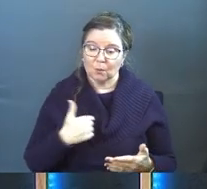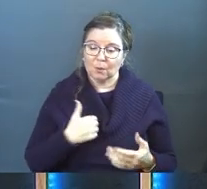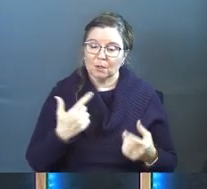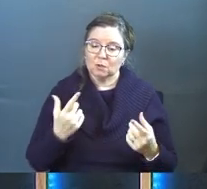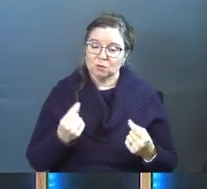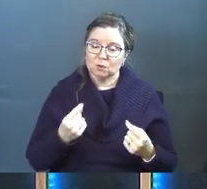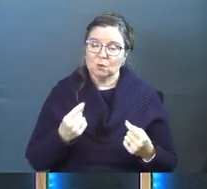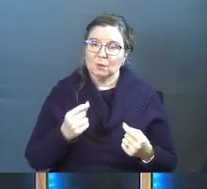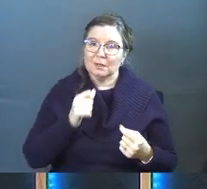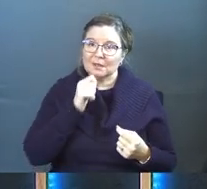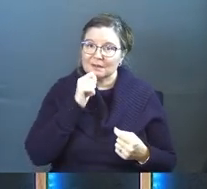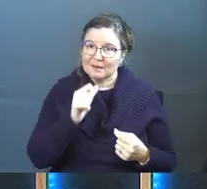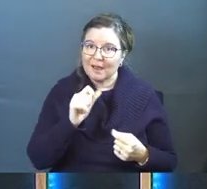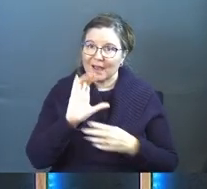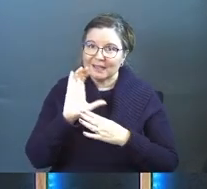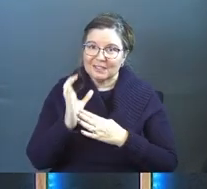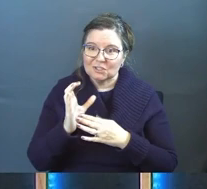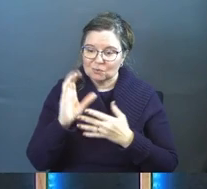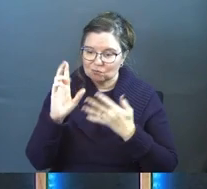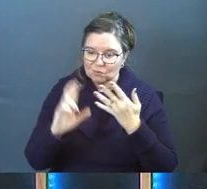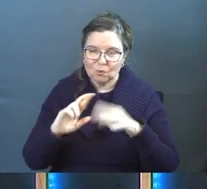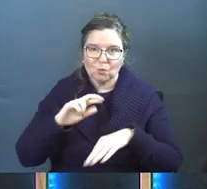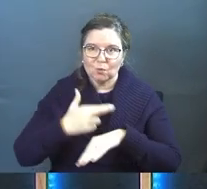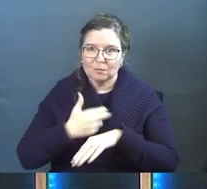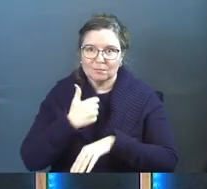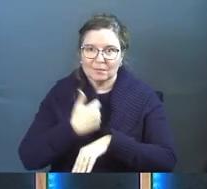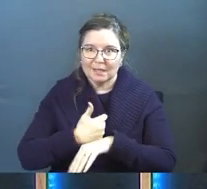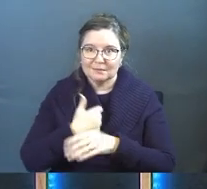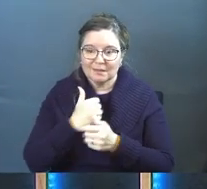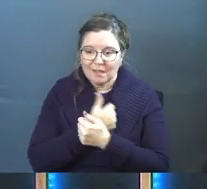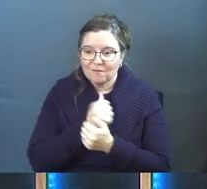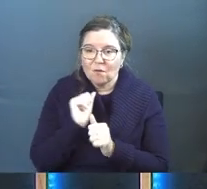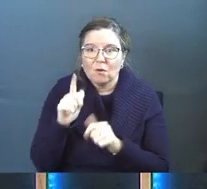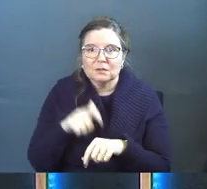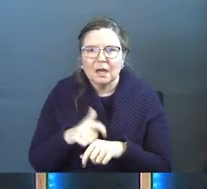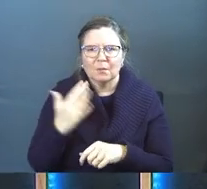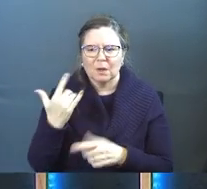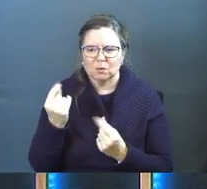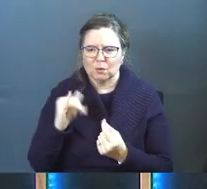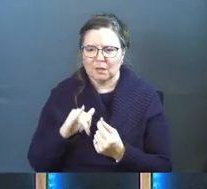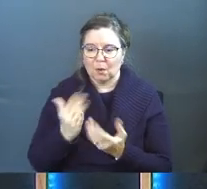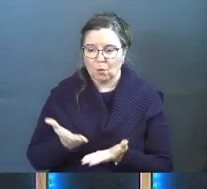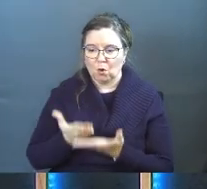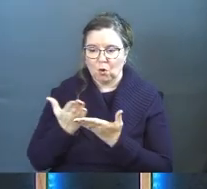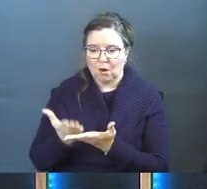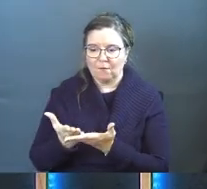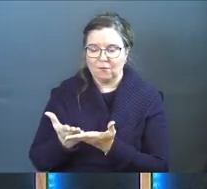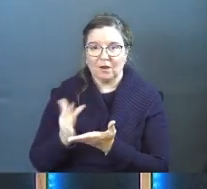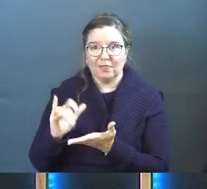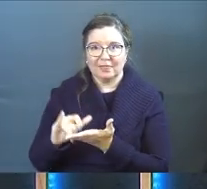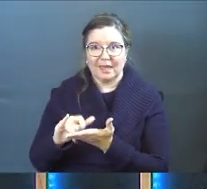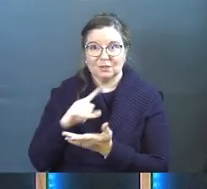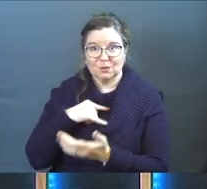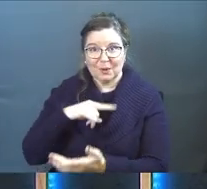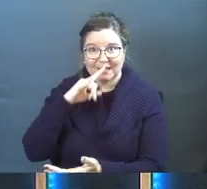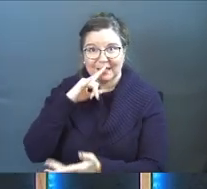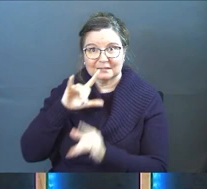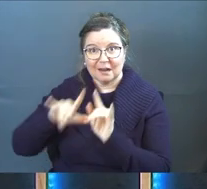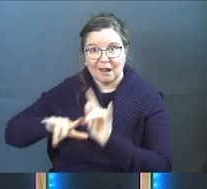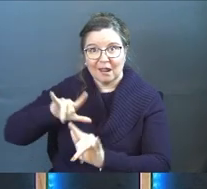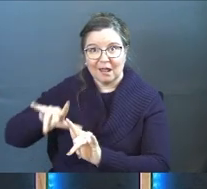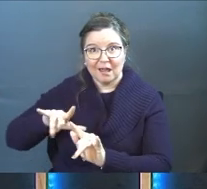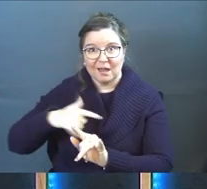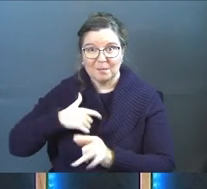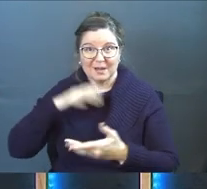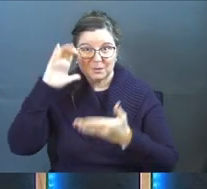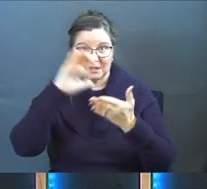are doing unconditional love all the time. Why do we do that? Why do we offer unconditional covenant to our kids, but we don't